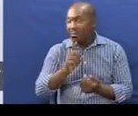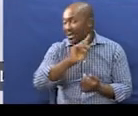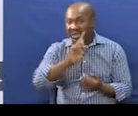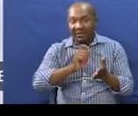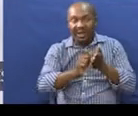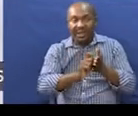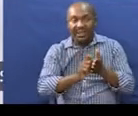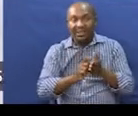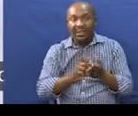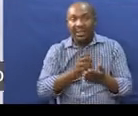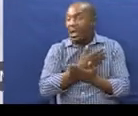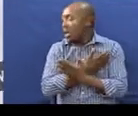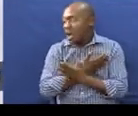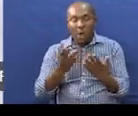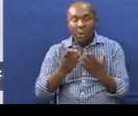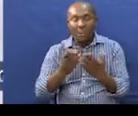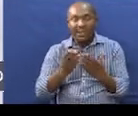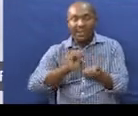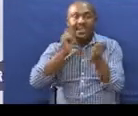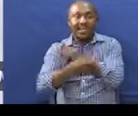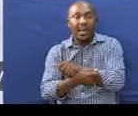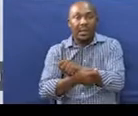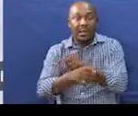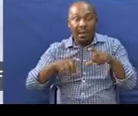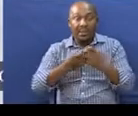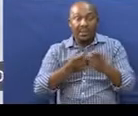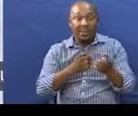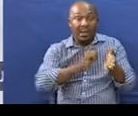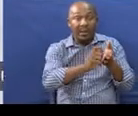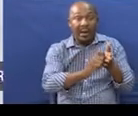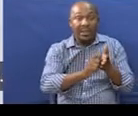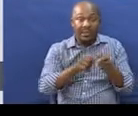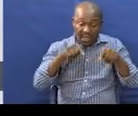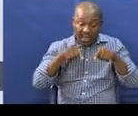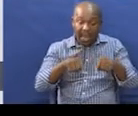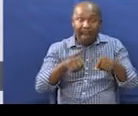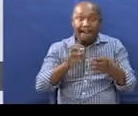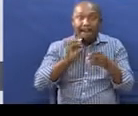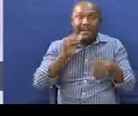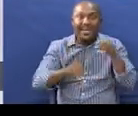Write what you have observed. Here, the mixture